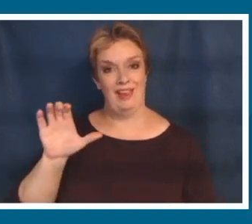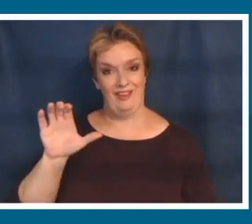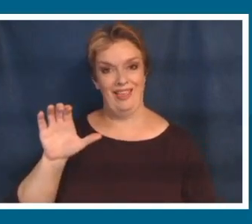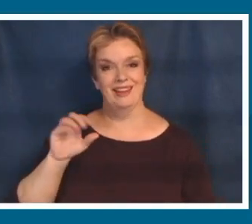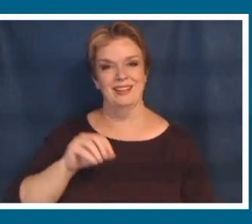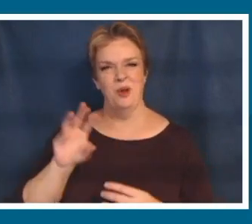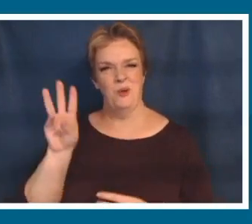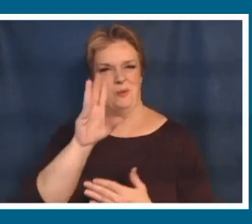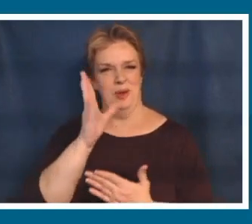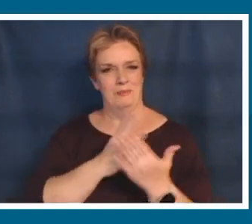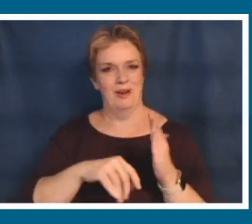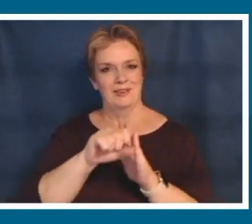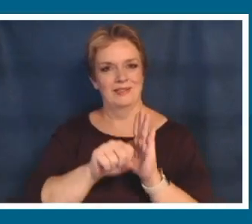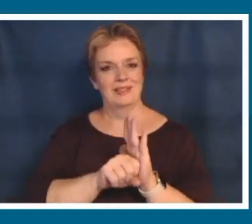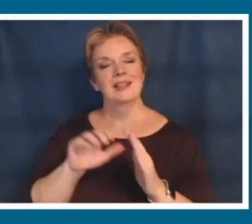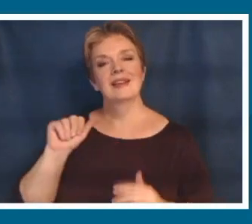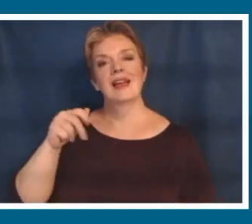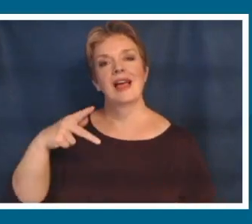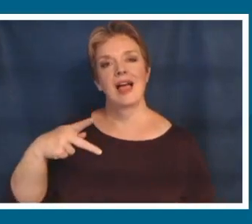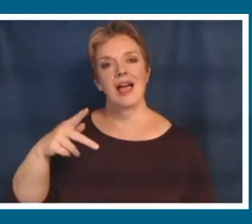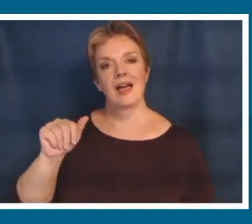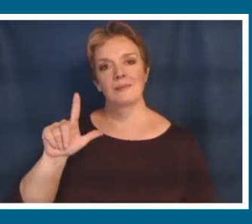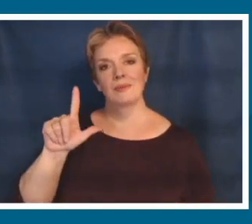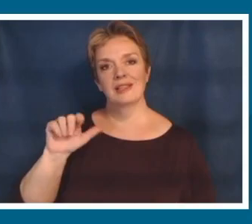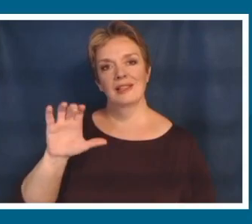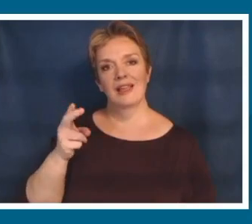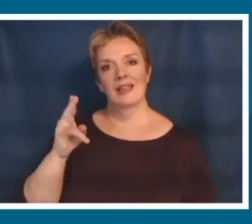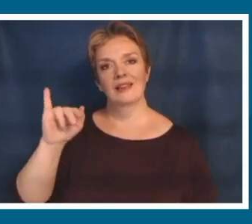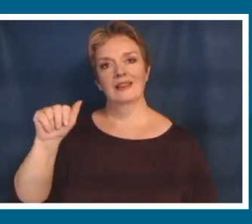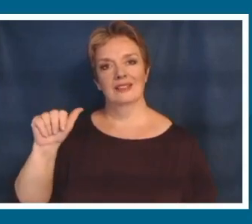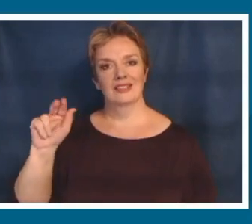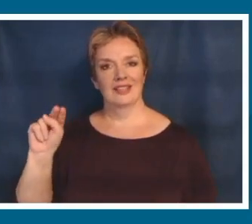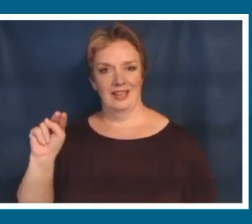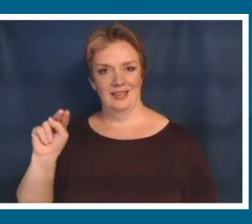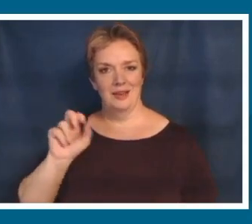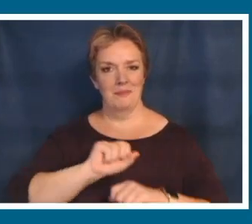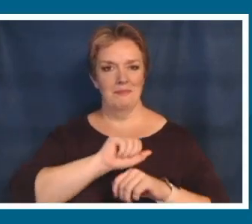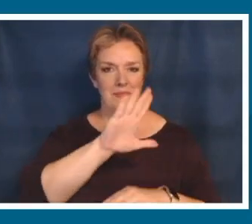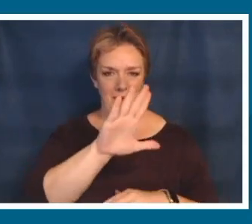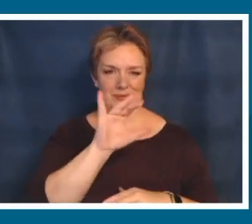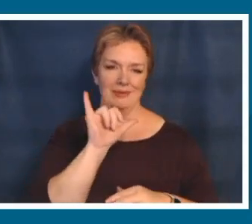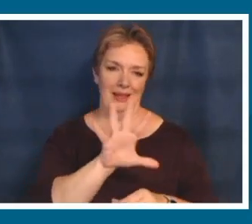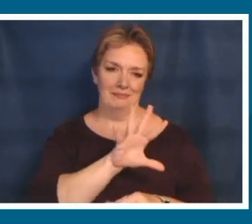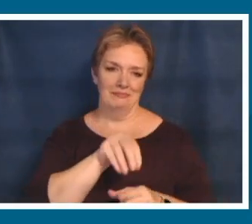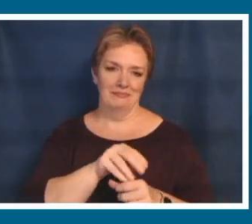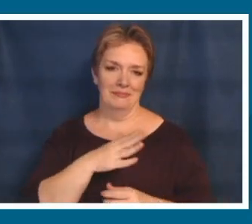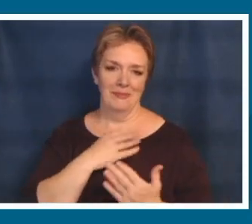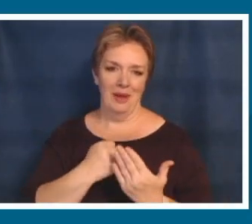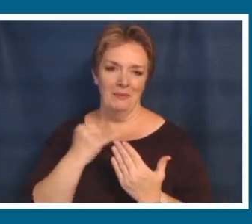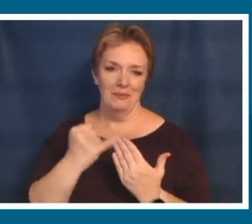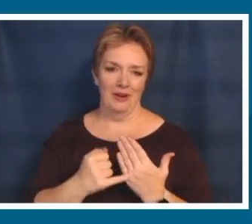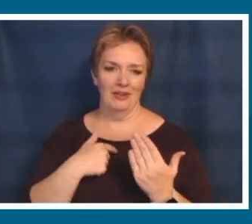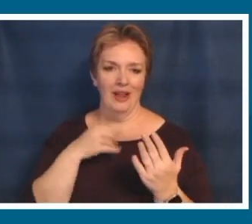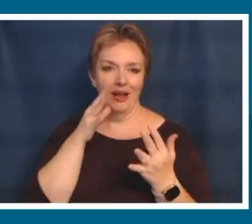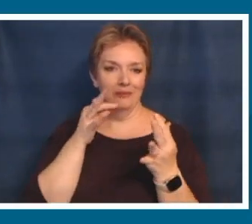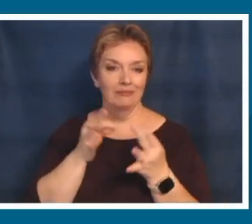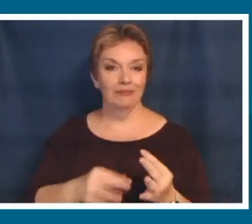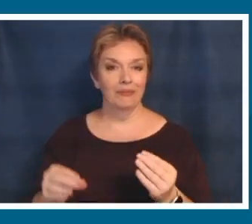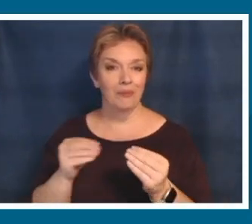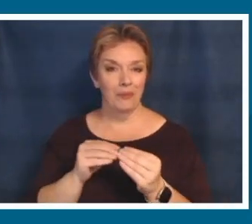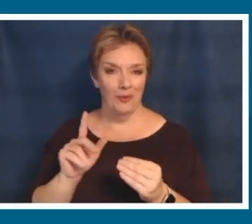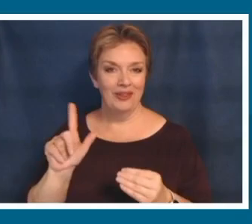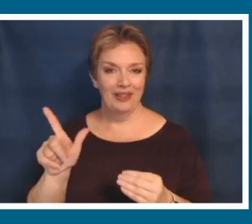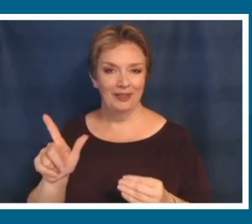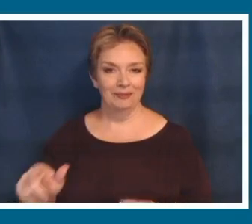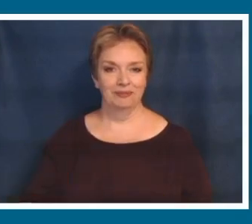the Appalachian Mountain region, which is part of what builds my project. And again, I'll talk a little bit more about that later.